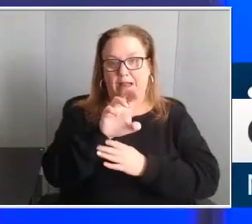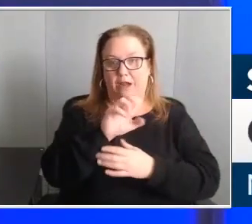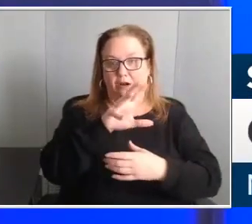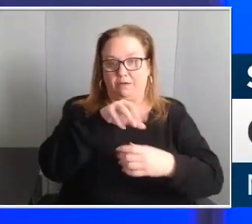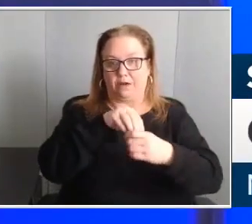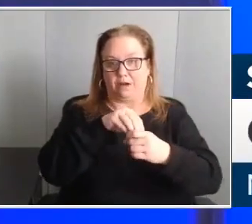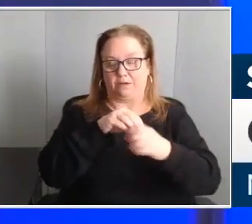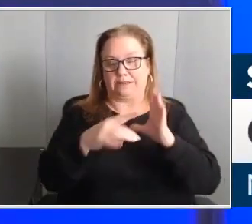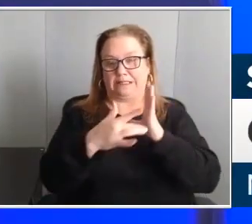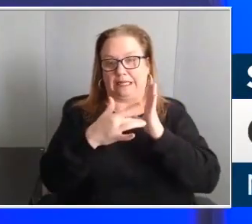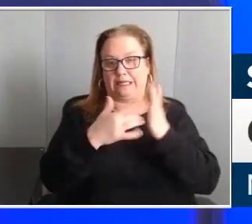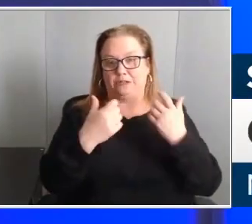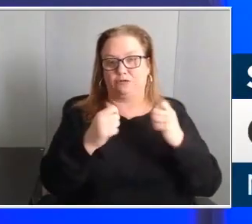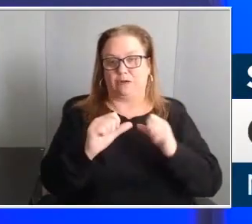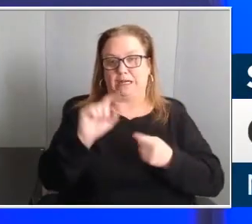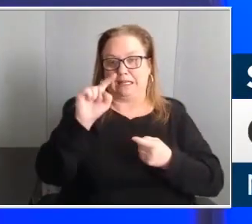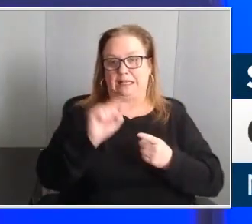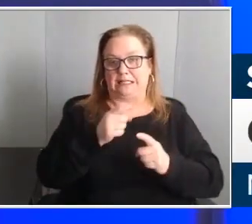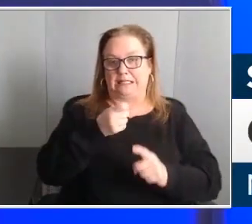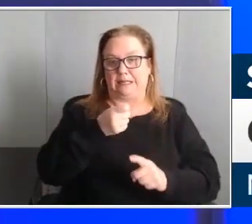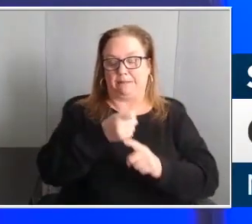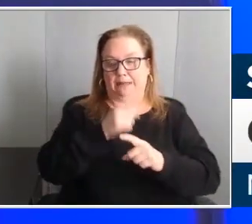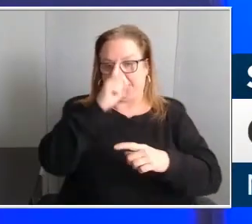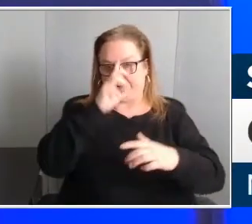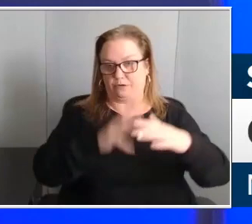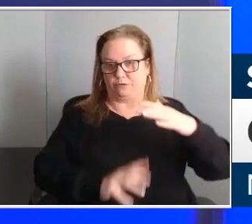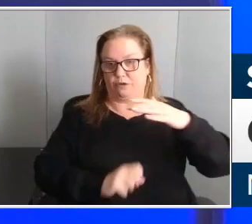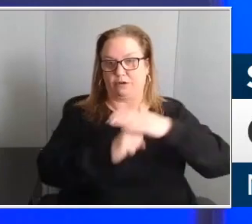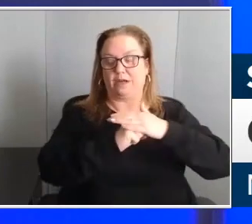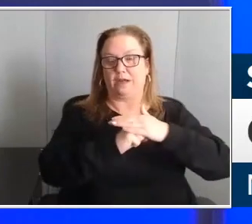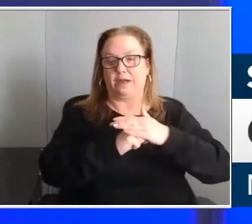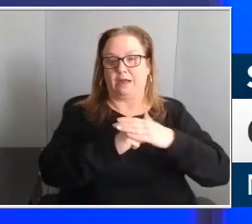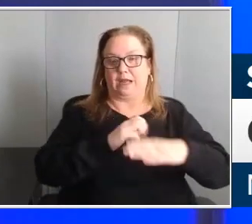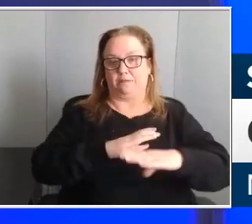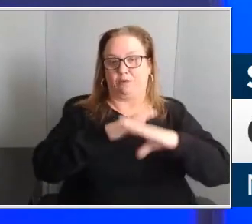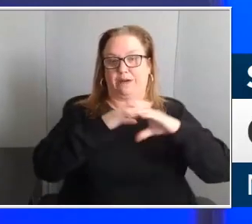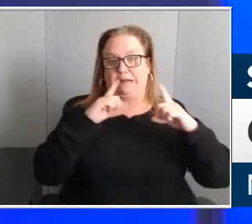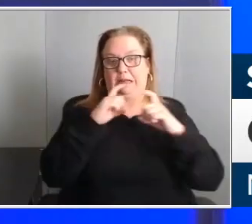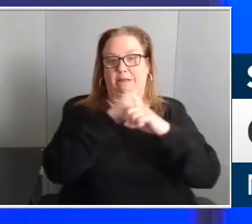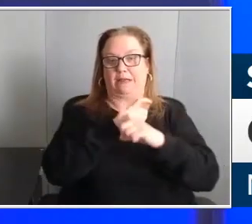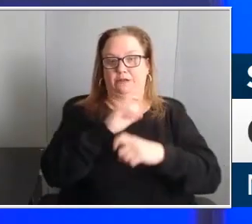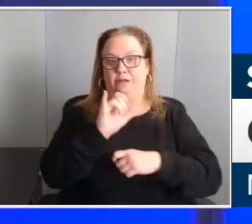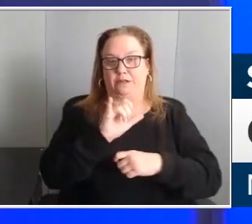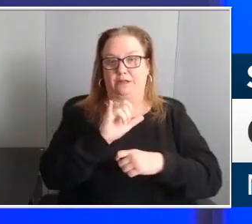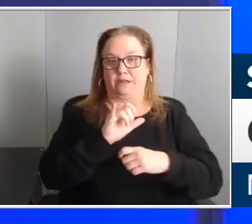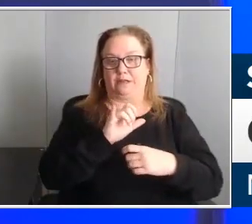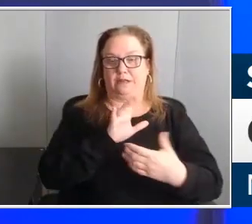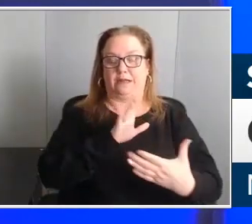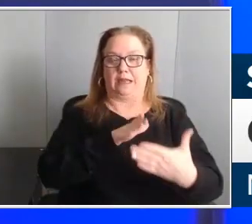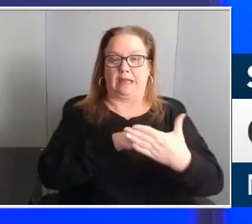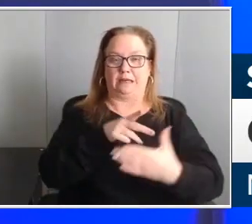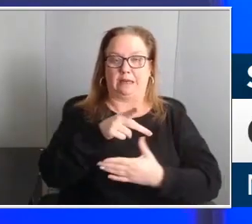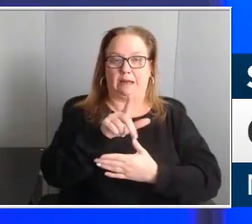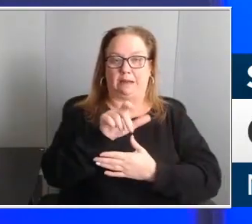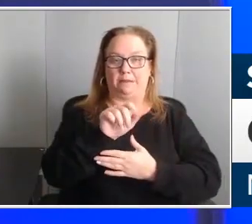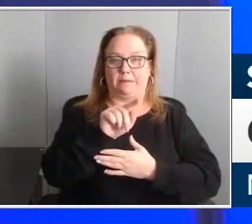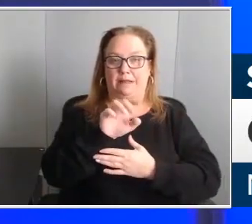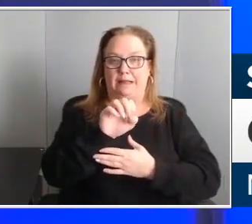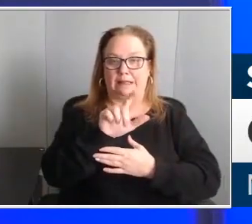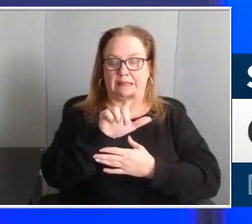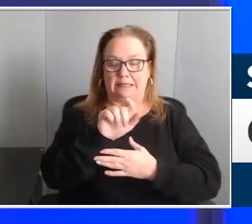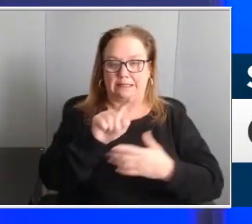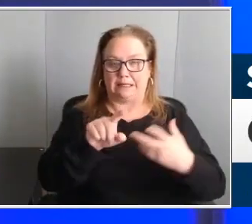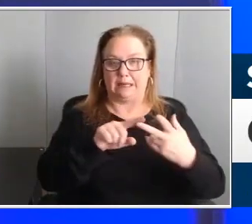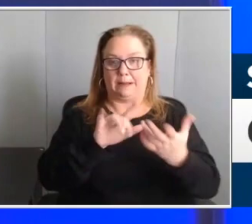techniques to try and lessen the impact of the stroke and to prevent complications. That can be things like antiplatelet medications,